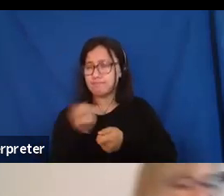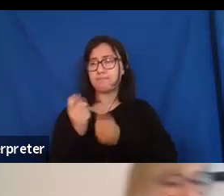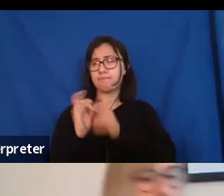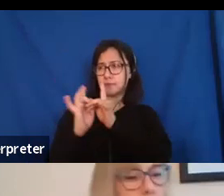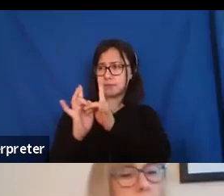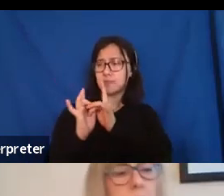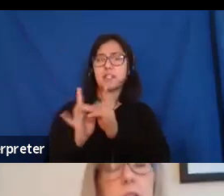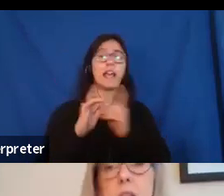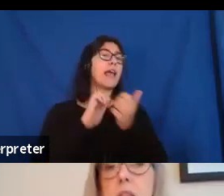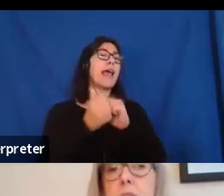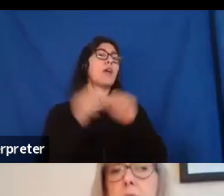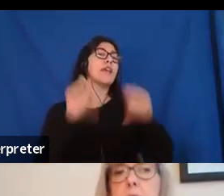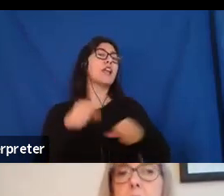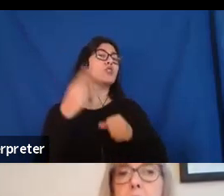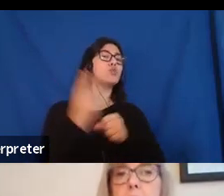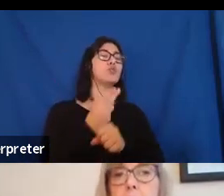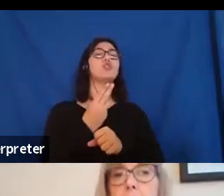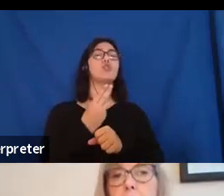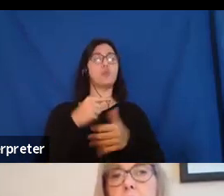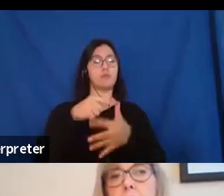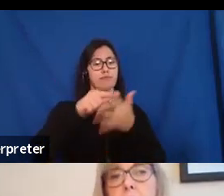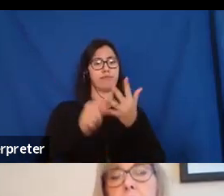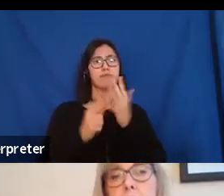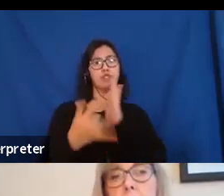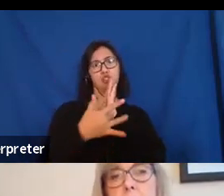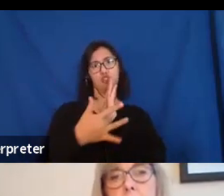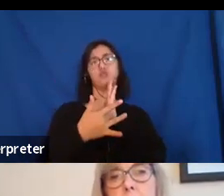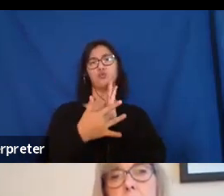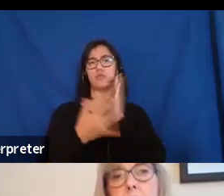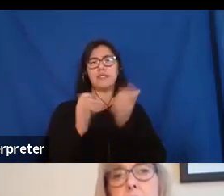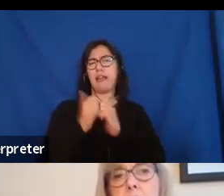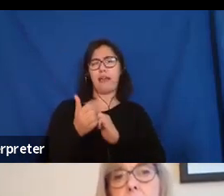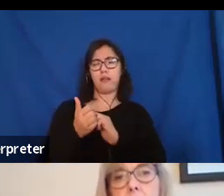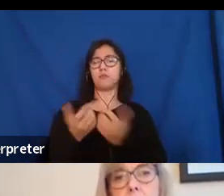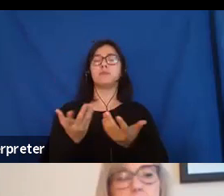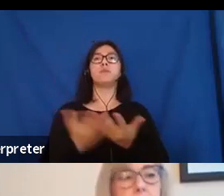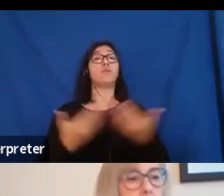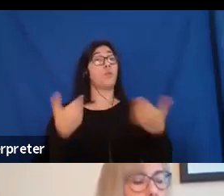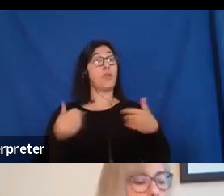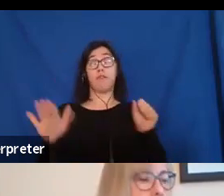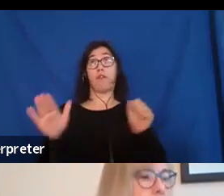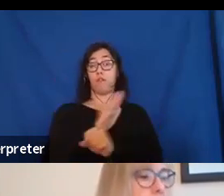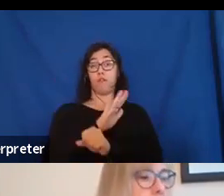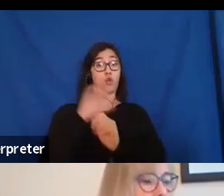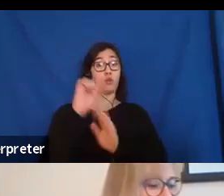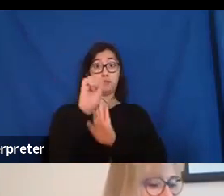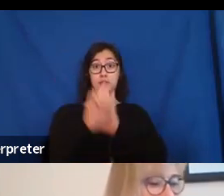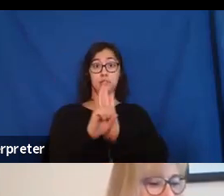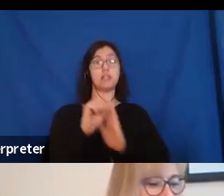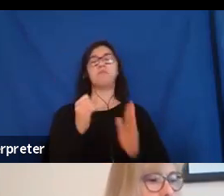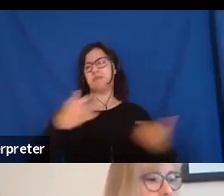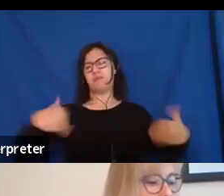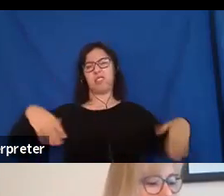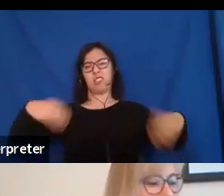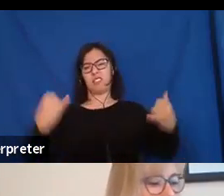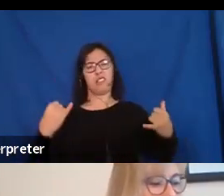you can use this, how you can use these tools. We actually have a full syllabus that I'm not presenting you today. We have a full